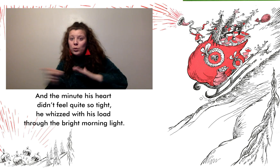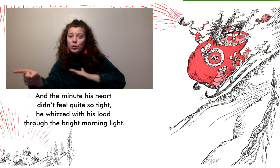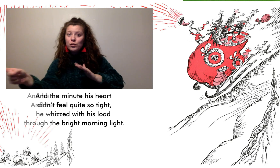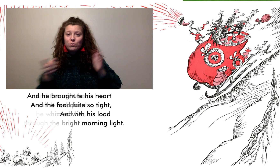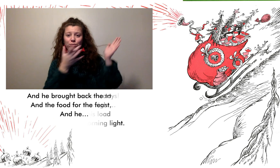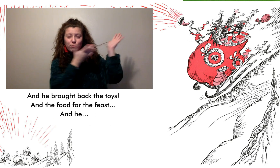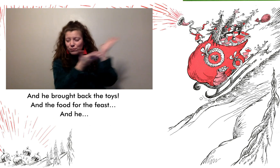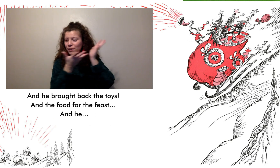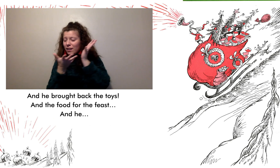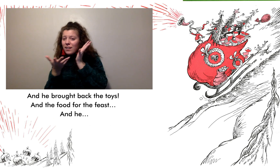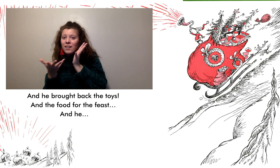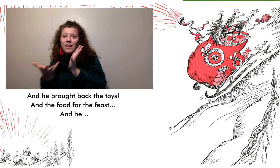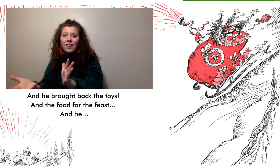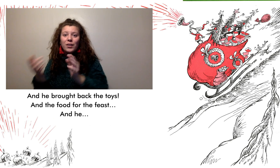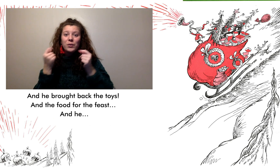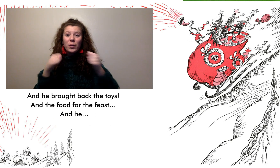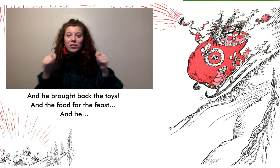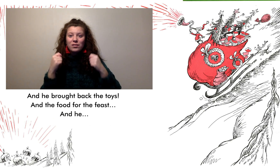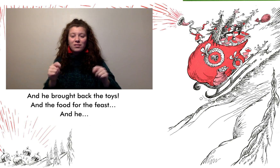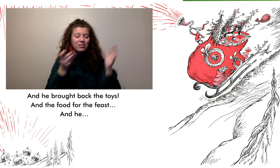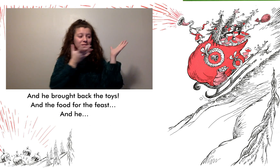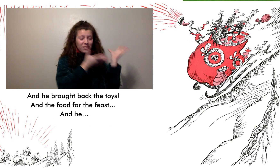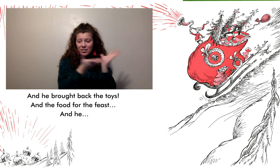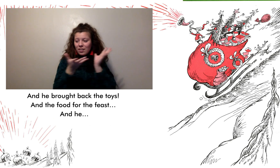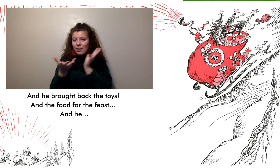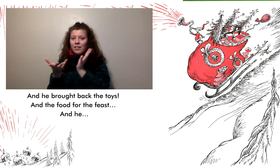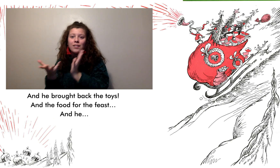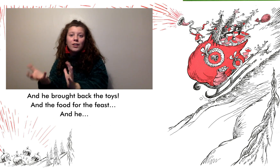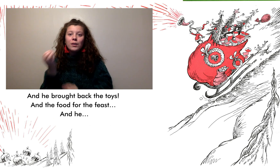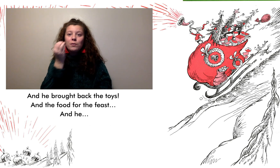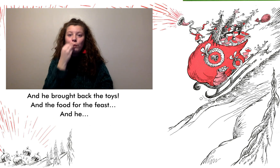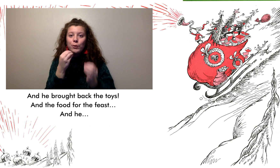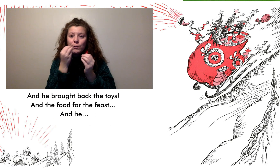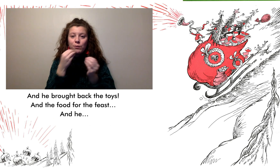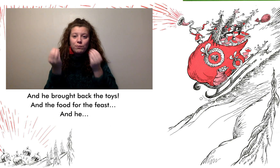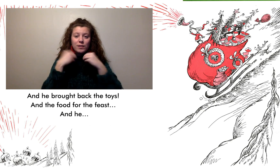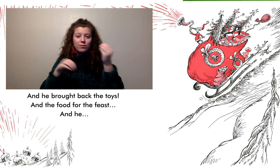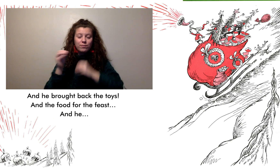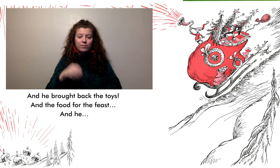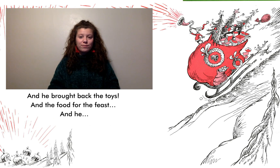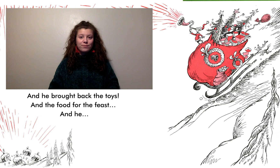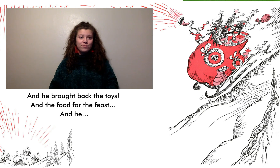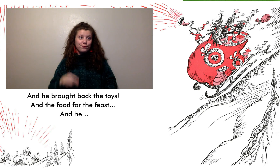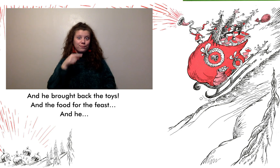light, and he brought back the toys and the food for the feast, and he